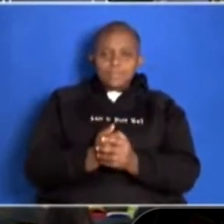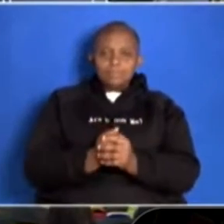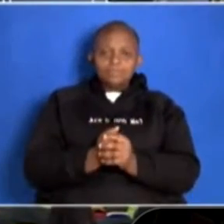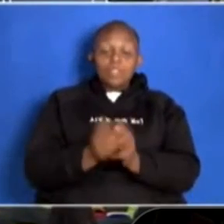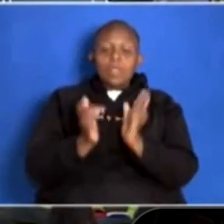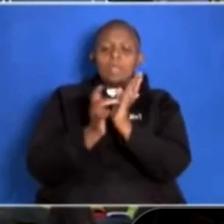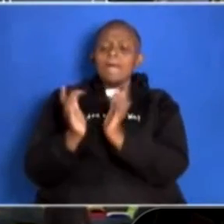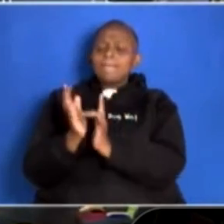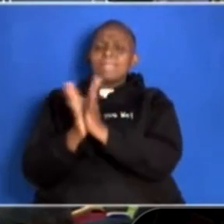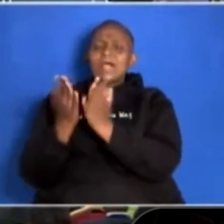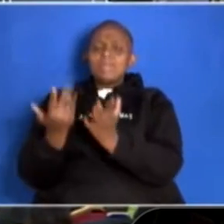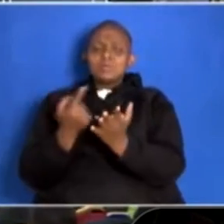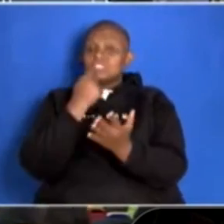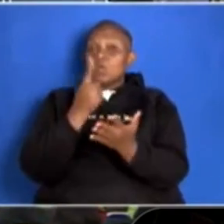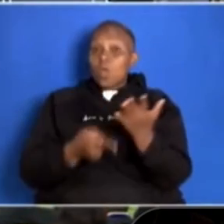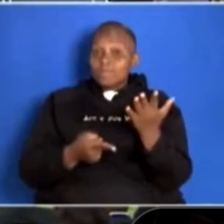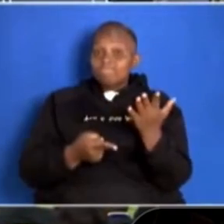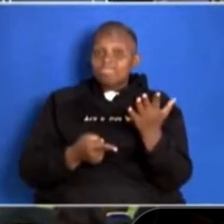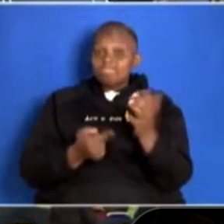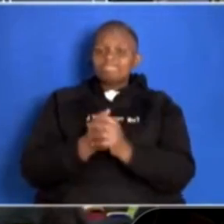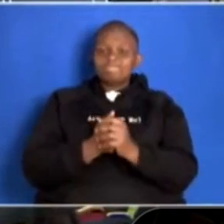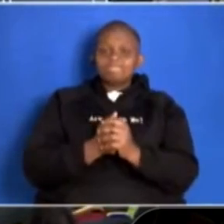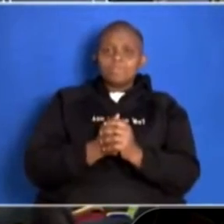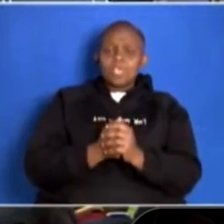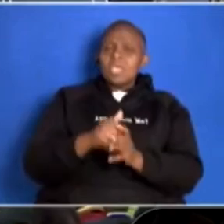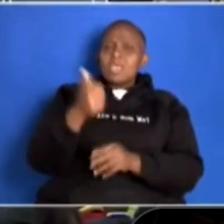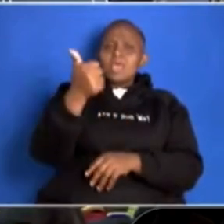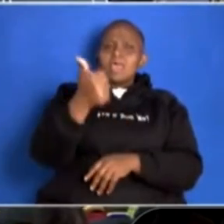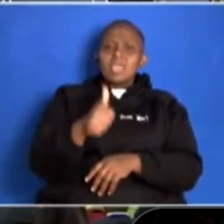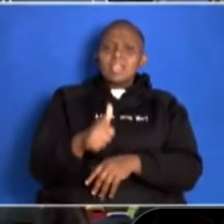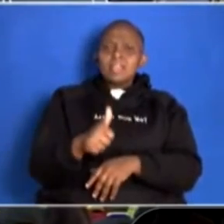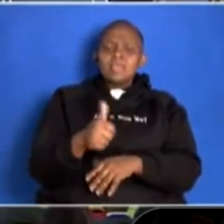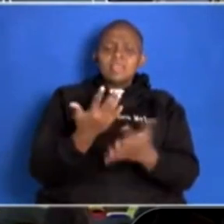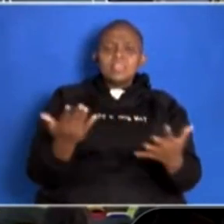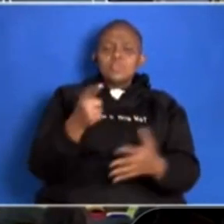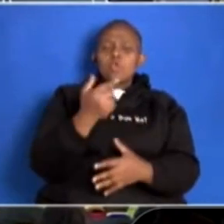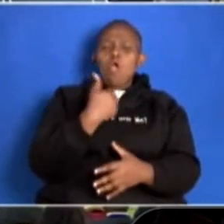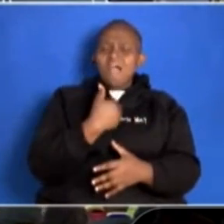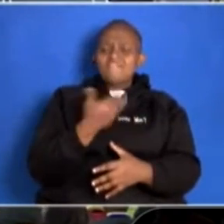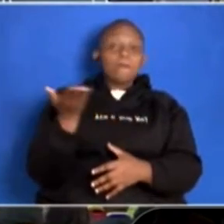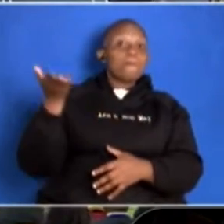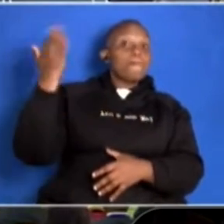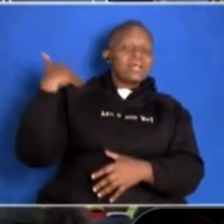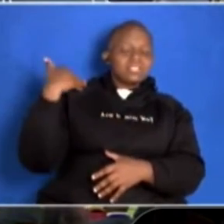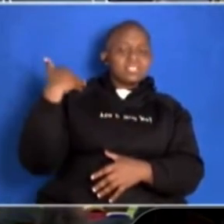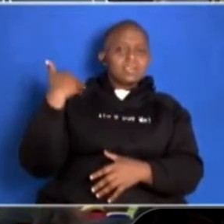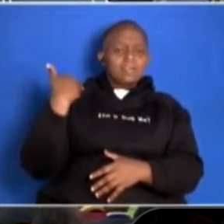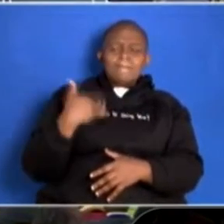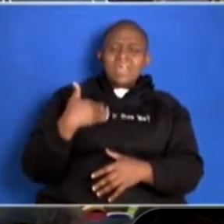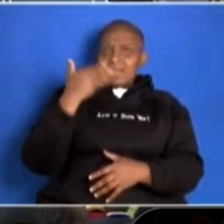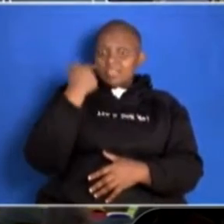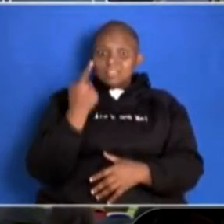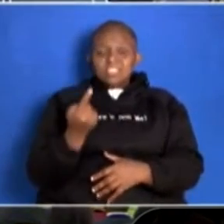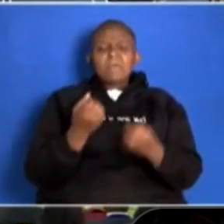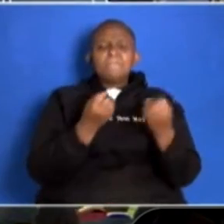The Bible said, linasema kwamba whatever you used to have, kila ambacho ulikuwa nacho pale awali. Many of us here today,